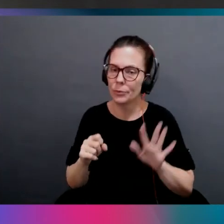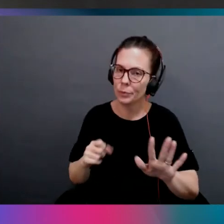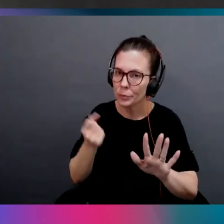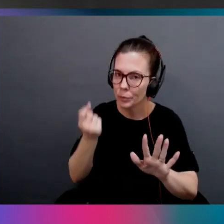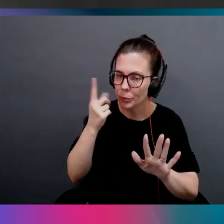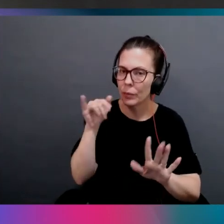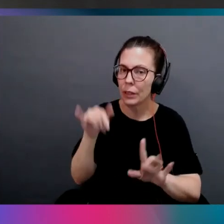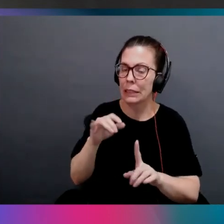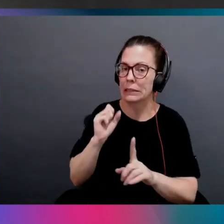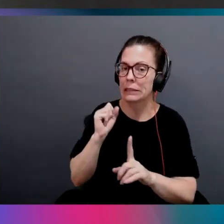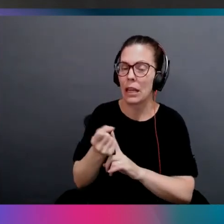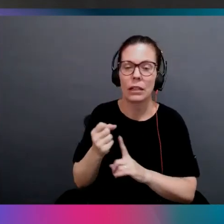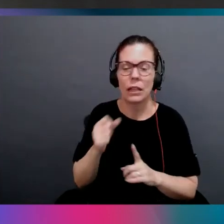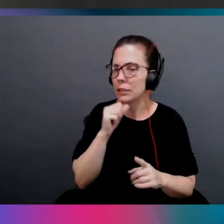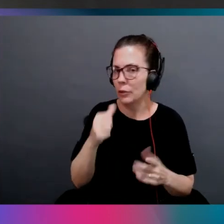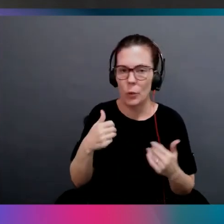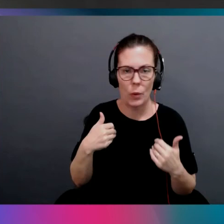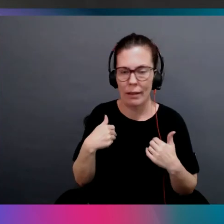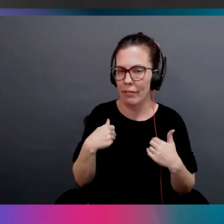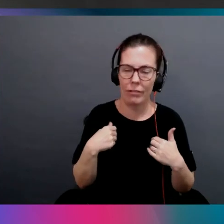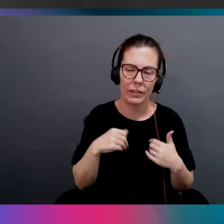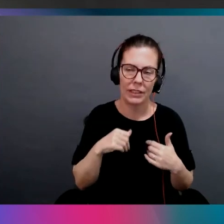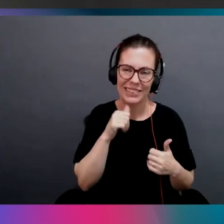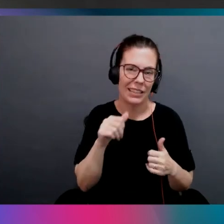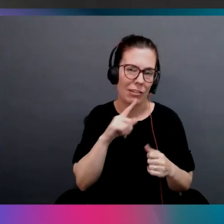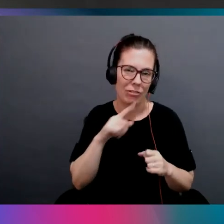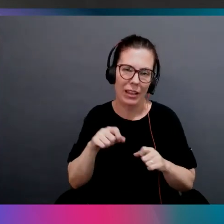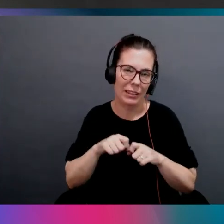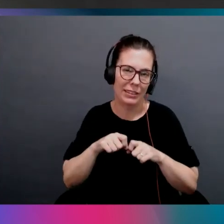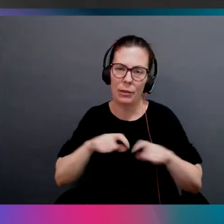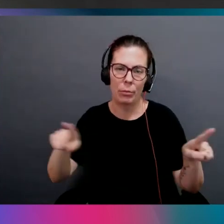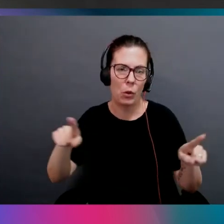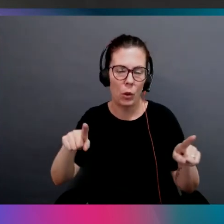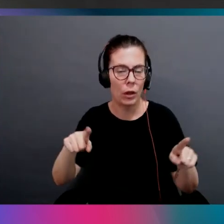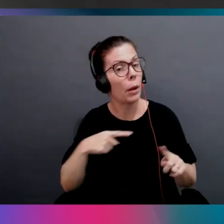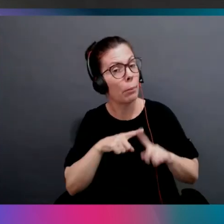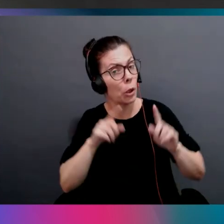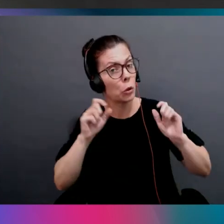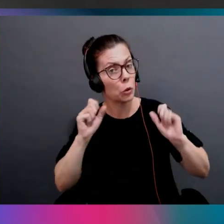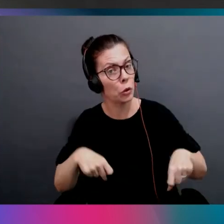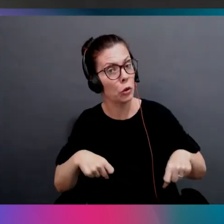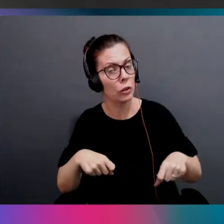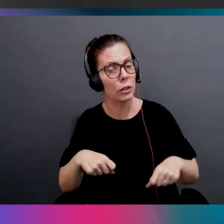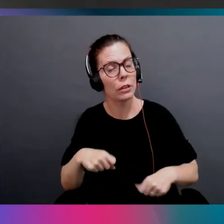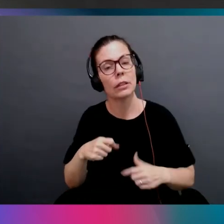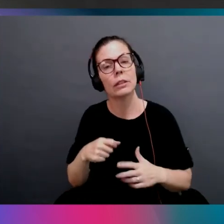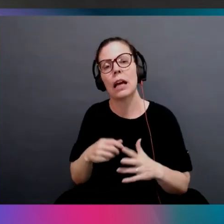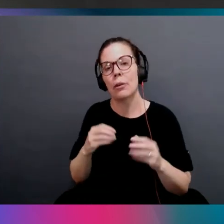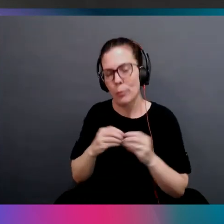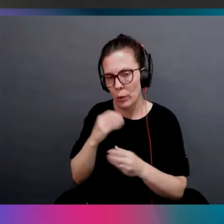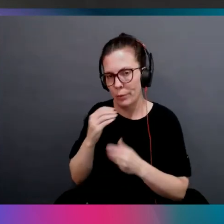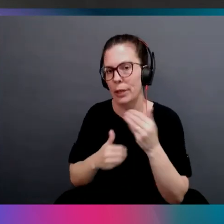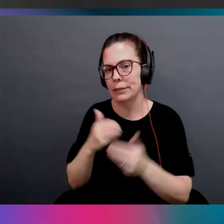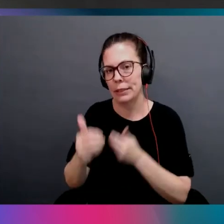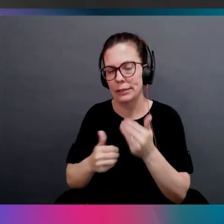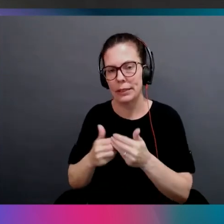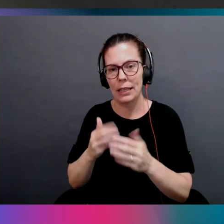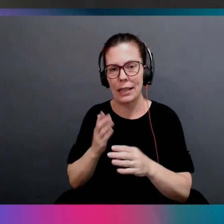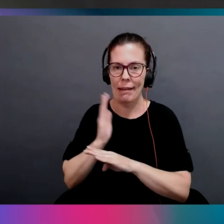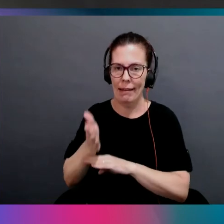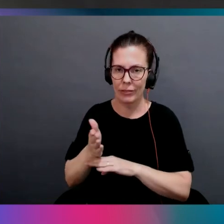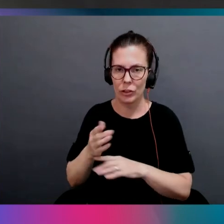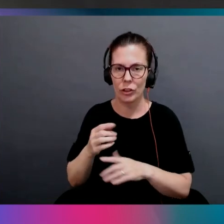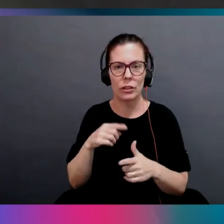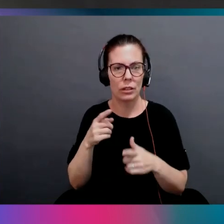don't have a that wouldn't necessarily kick off a deploy step, but you could. Okay. And then you can have further processing that goes on after that in your